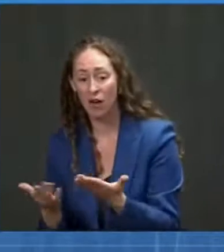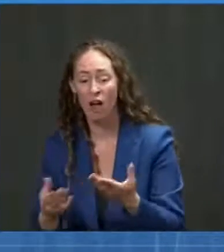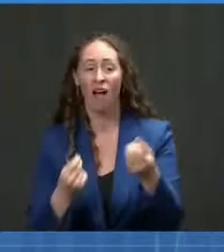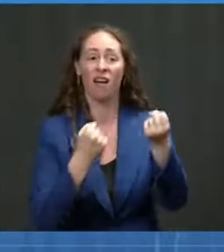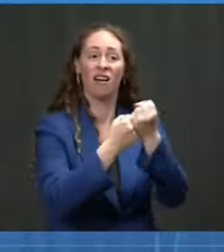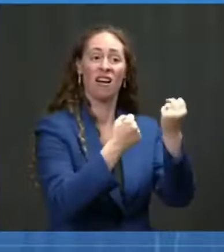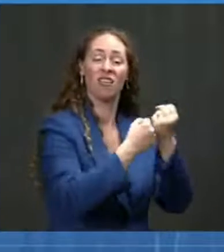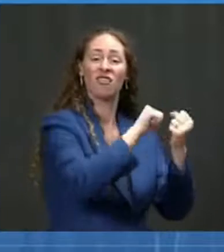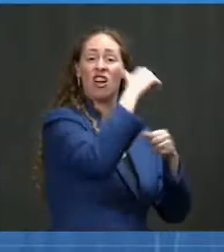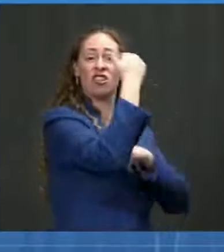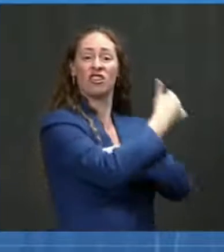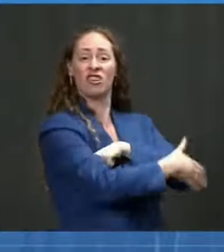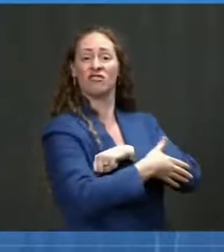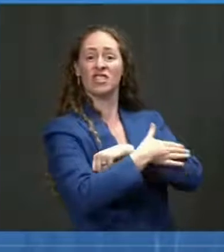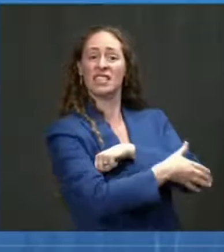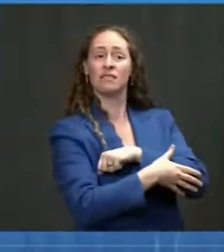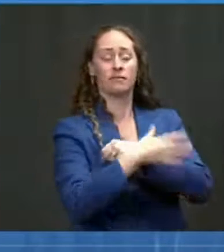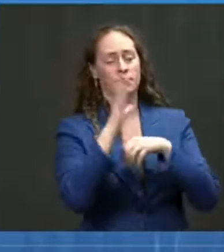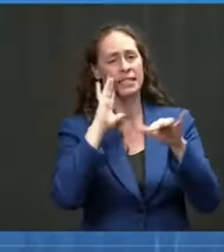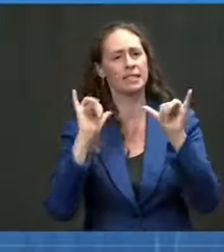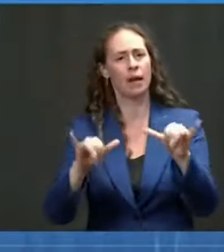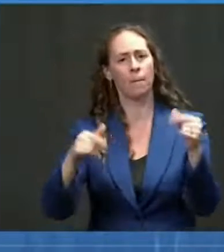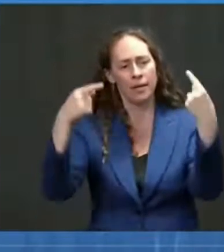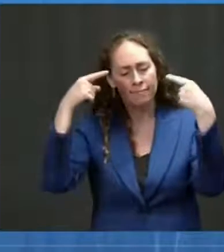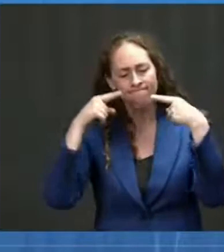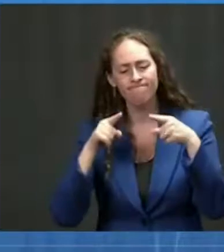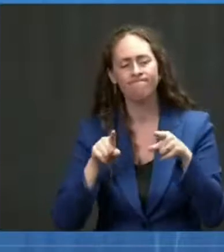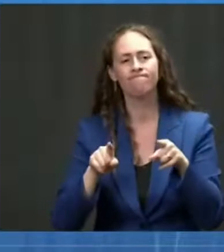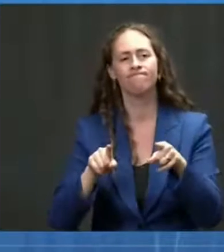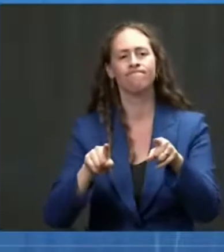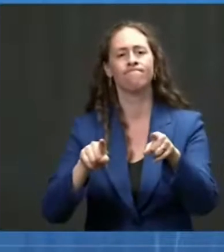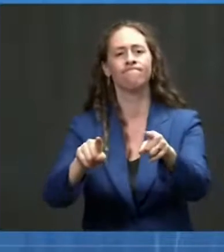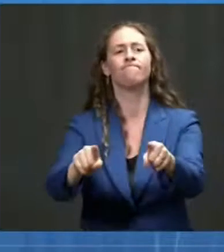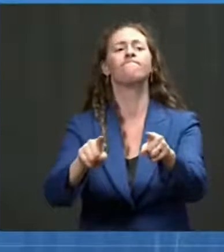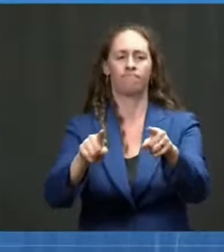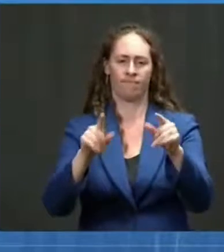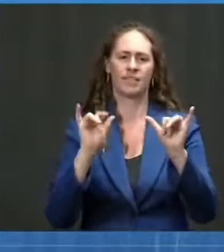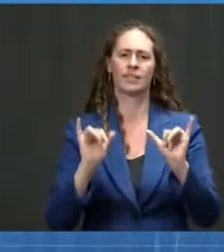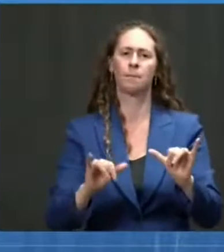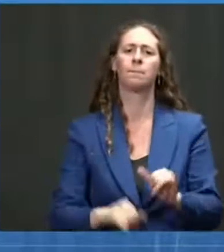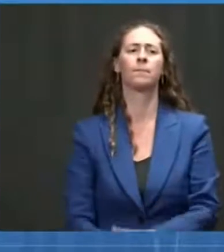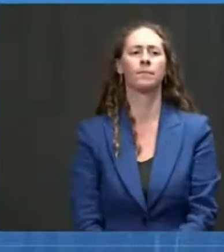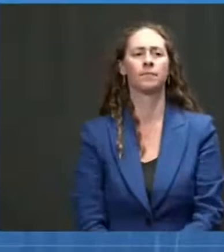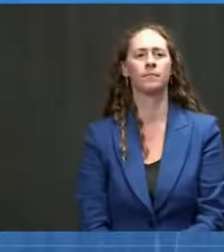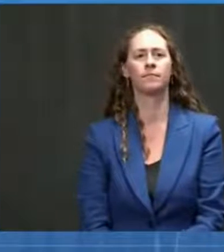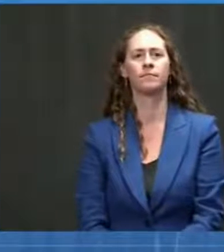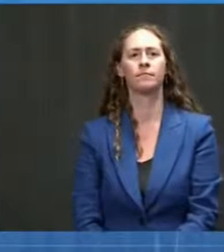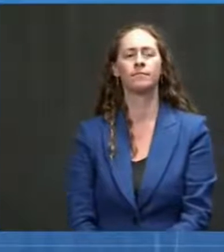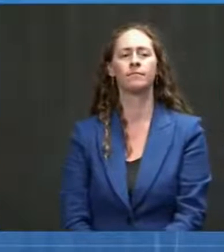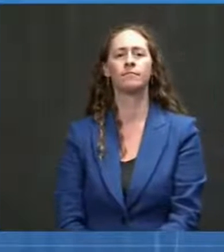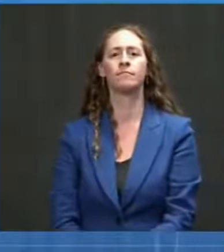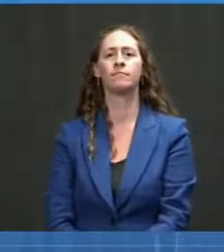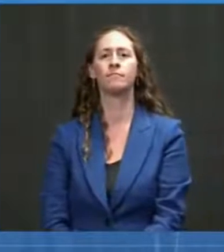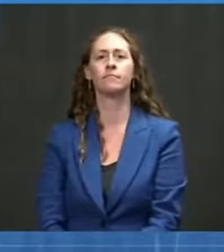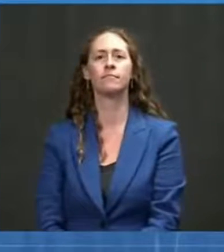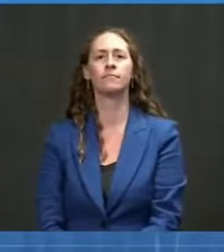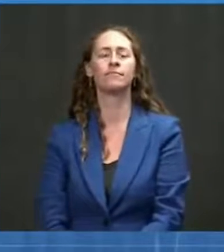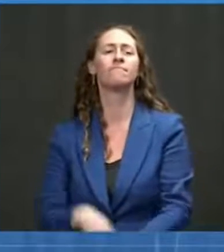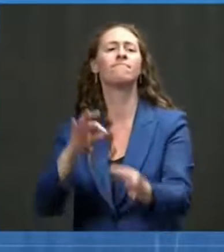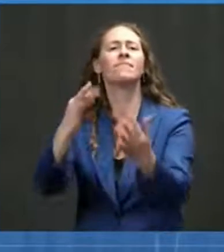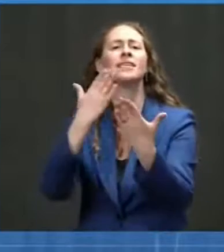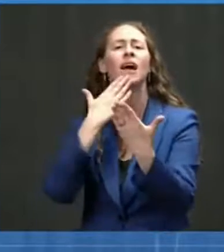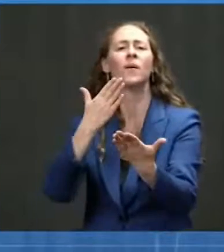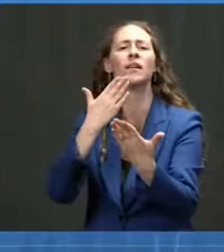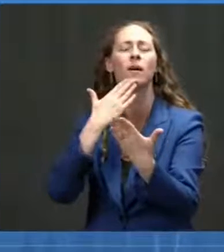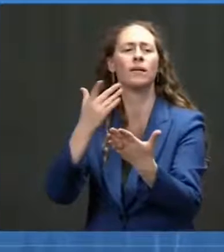and more to help vaccinate the world. Dr. Murphy? Well, thanks, Jeff. And Lev, good to hear your question. Appreciate